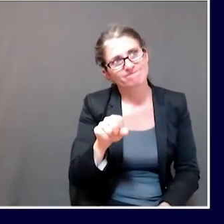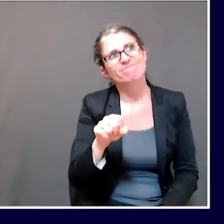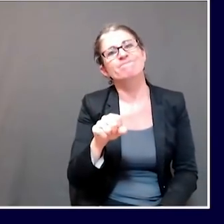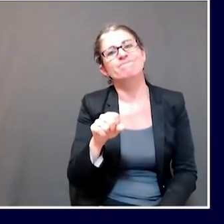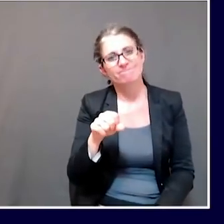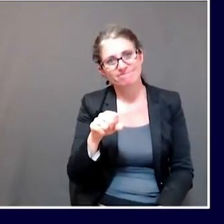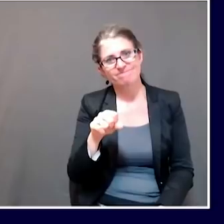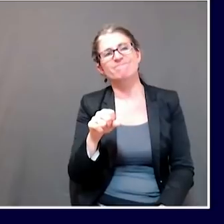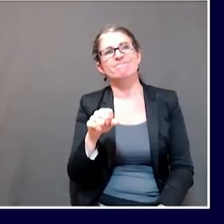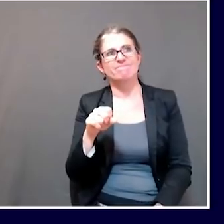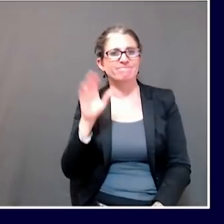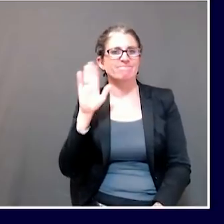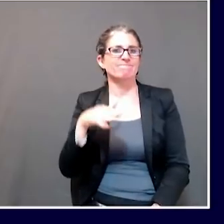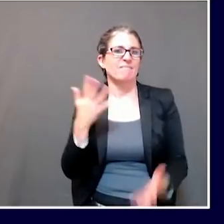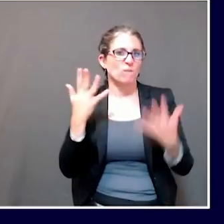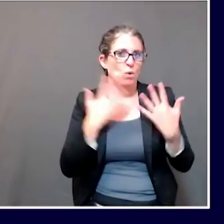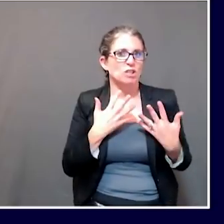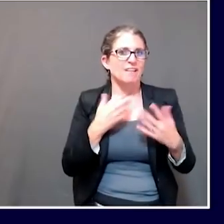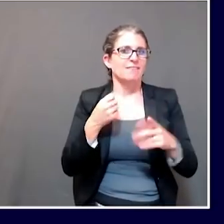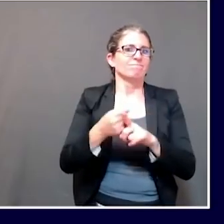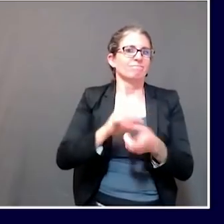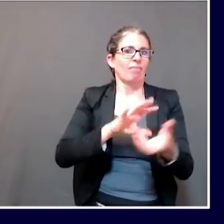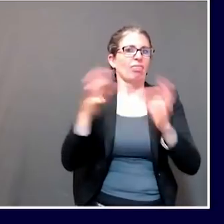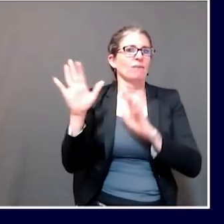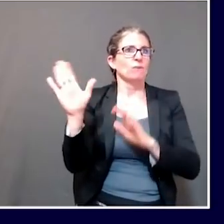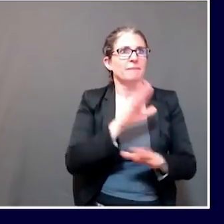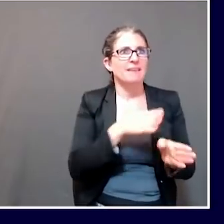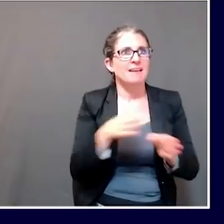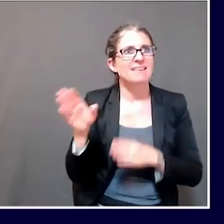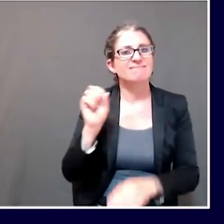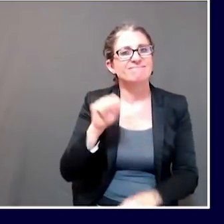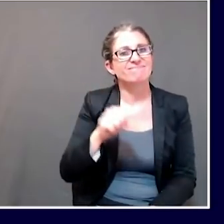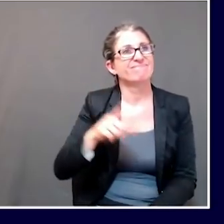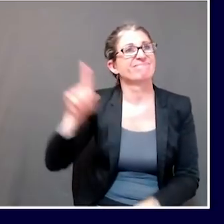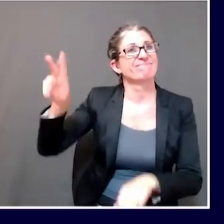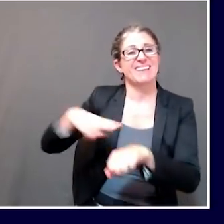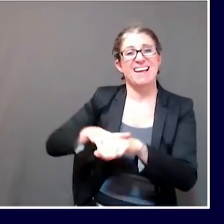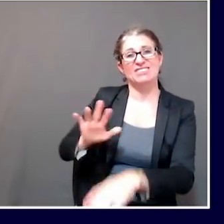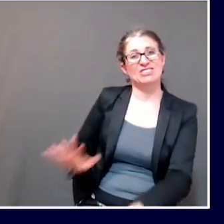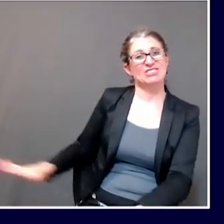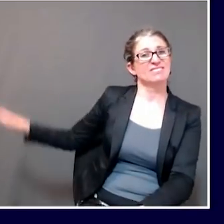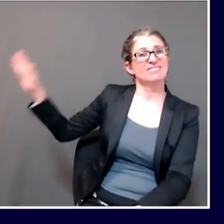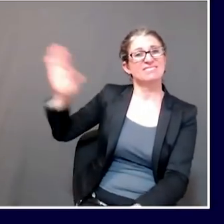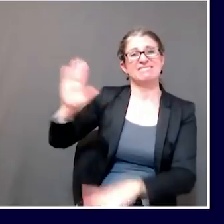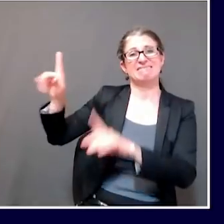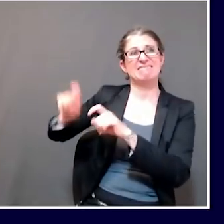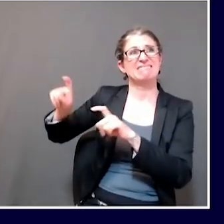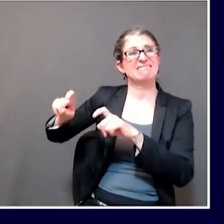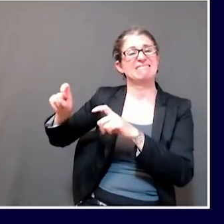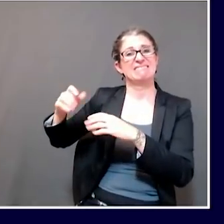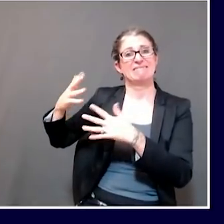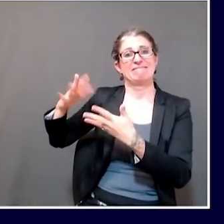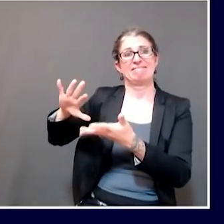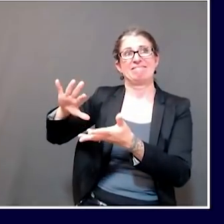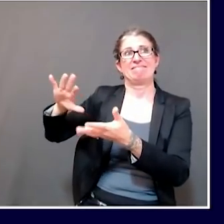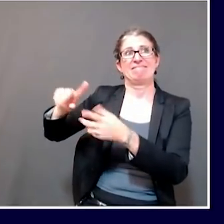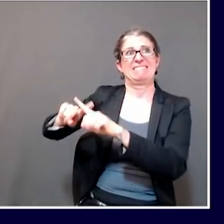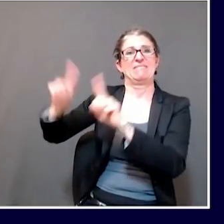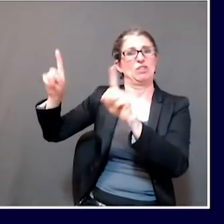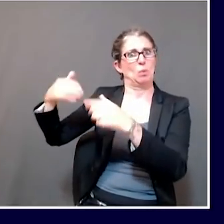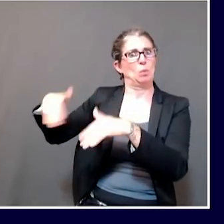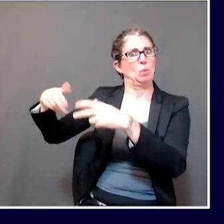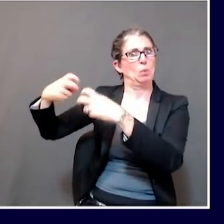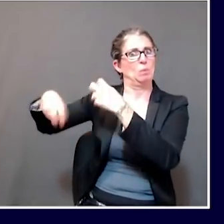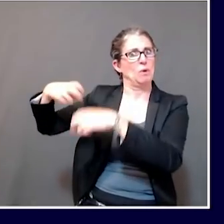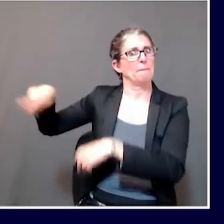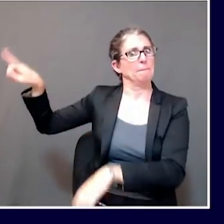to the wholly inadequate national testing infrastructure that exists in other parts of the country. There's no question about that. That being said,